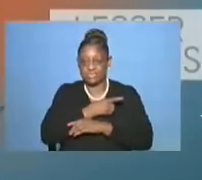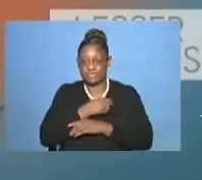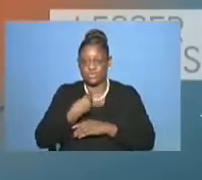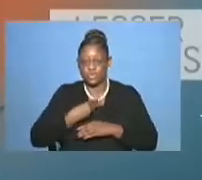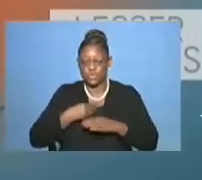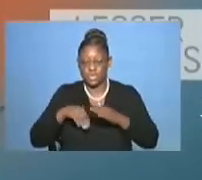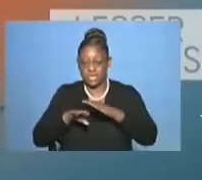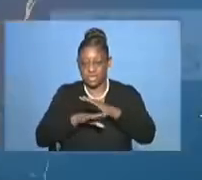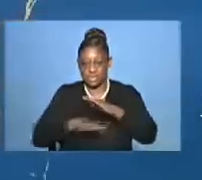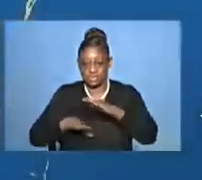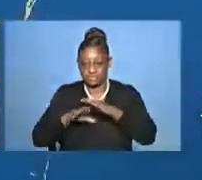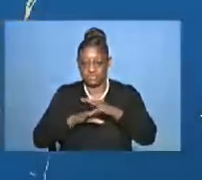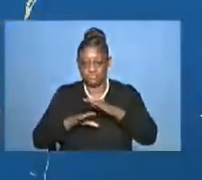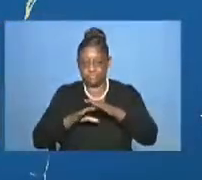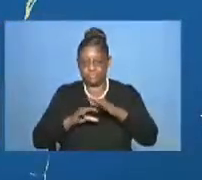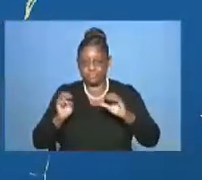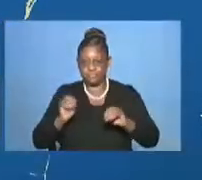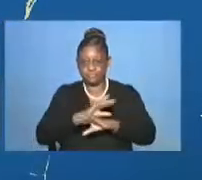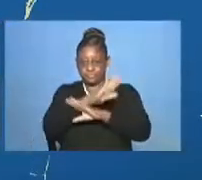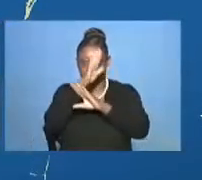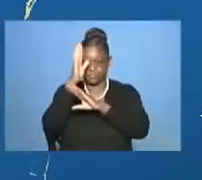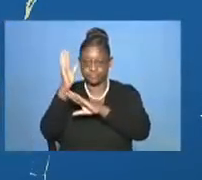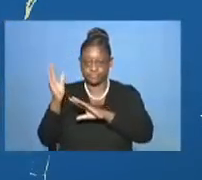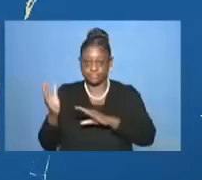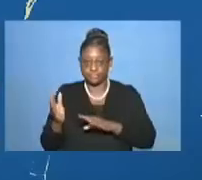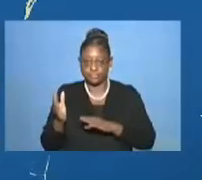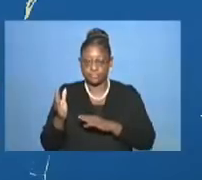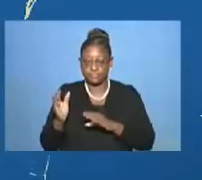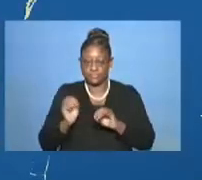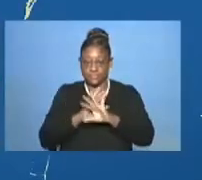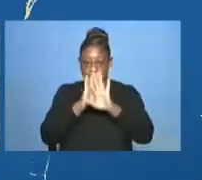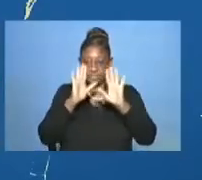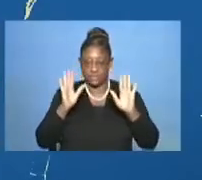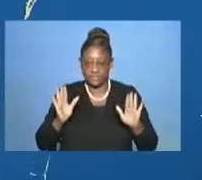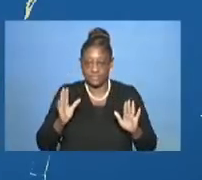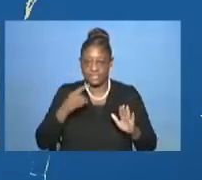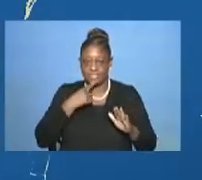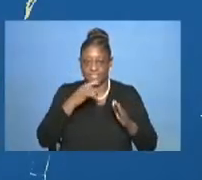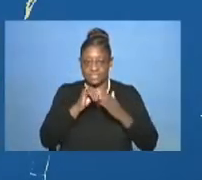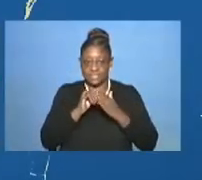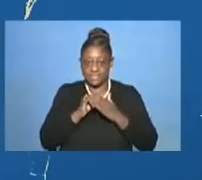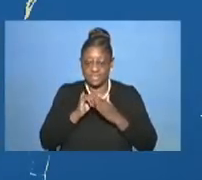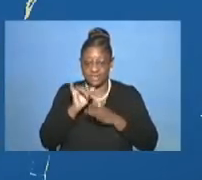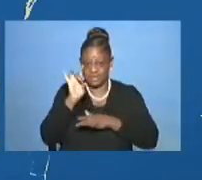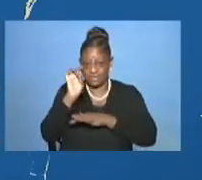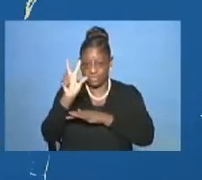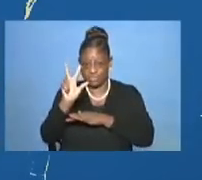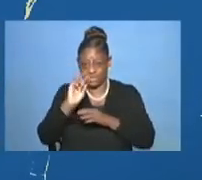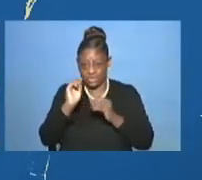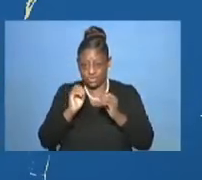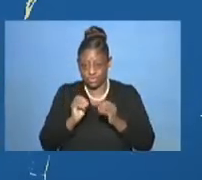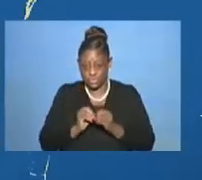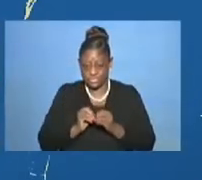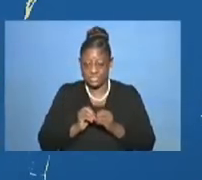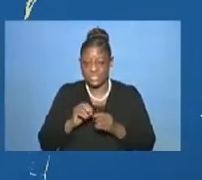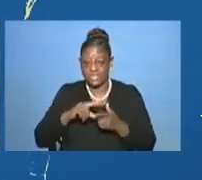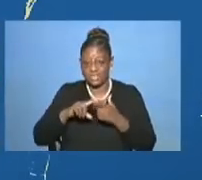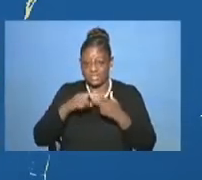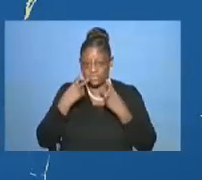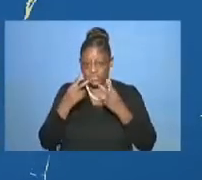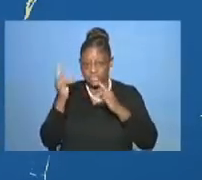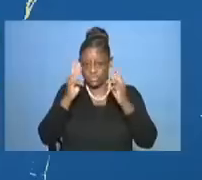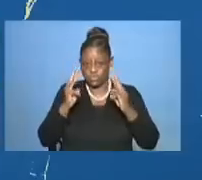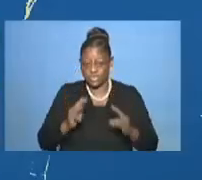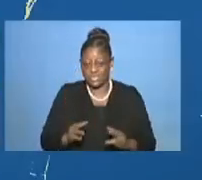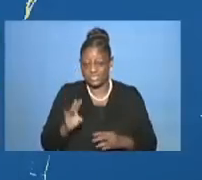currently under near clear skies. We have a temperature of 83 degrees. The relative humidity just around 69%. East winds at